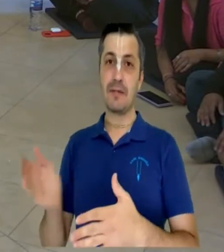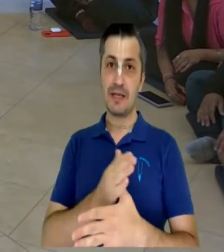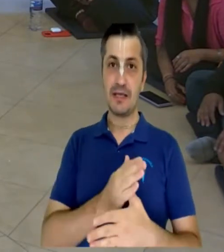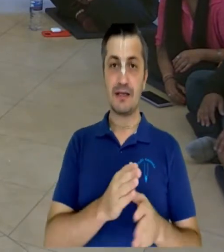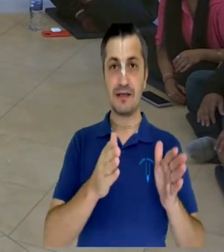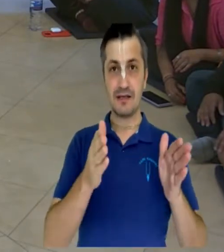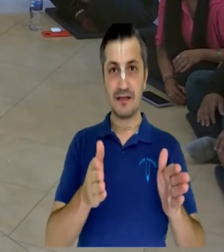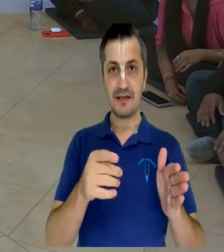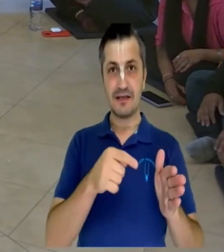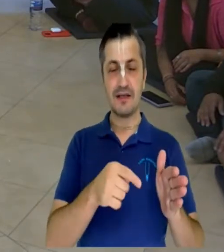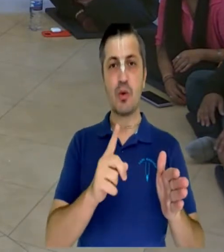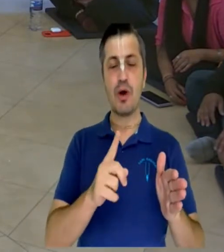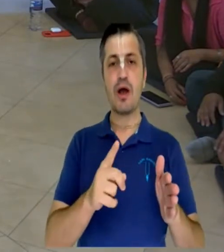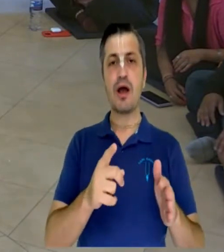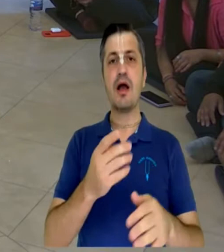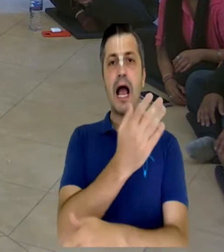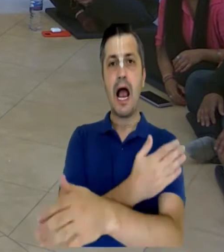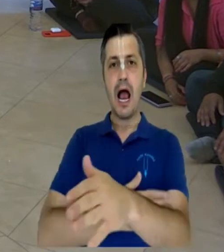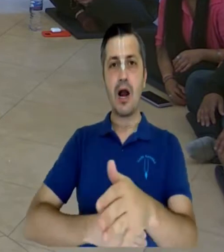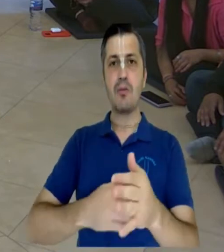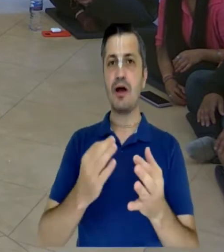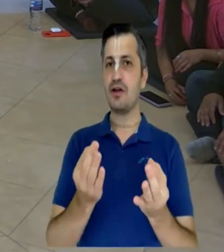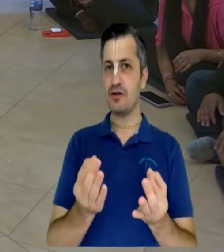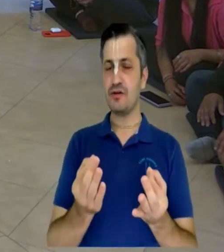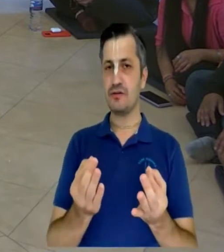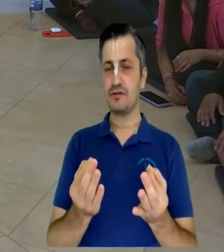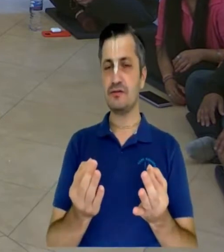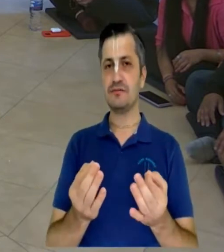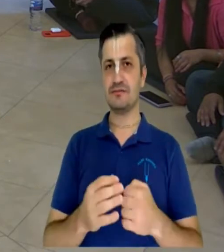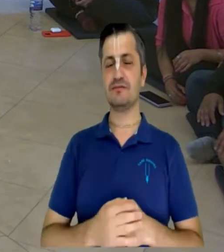chapters describe karma yoga, first 6 chapters.